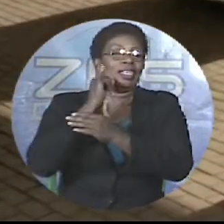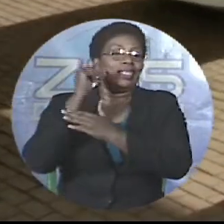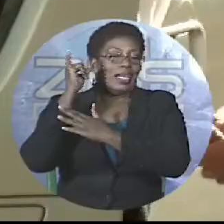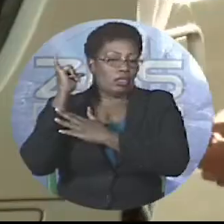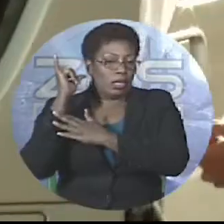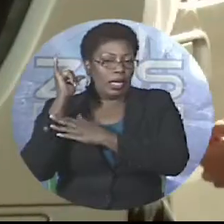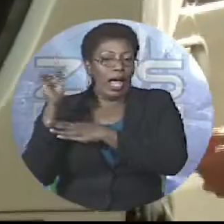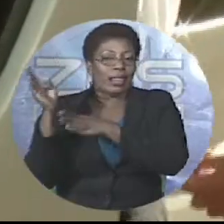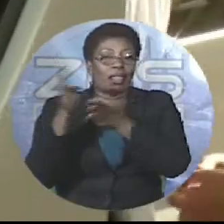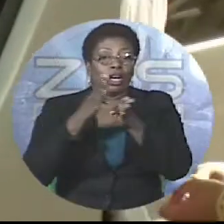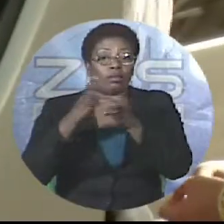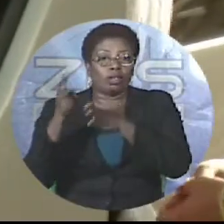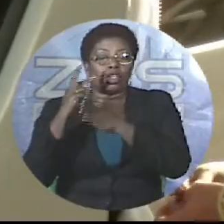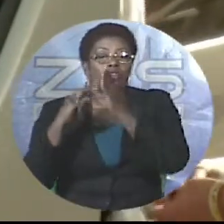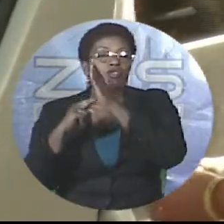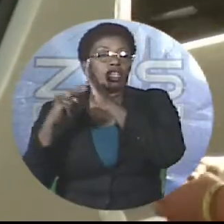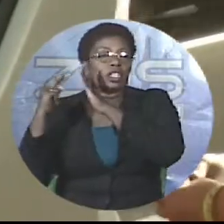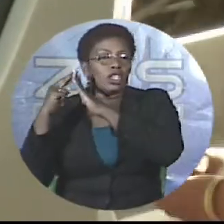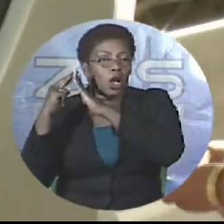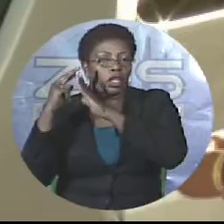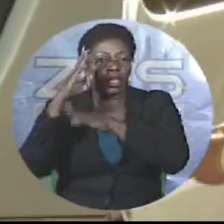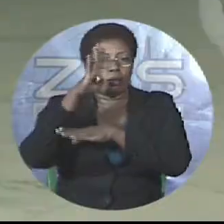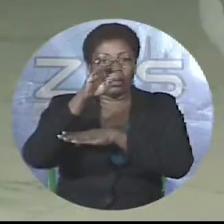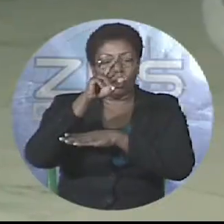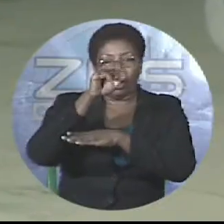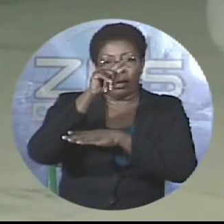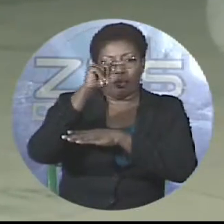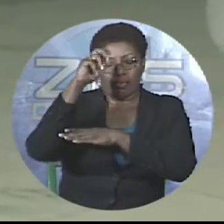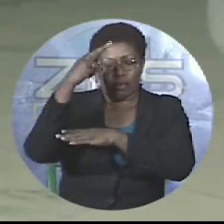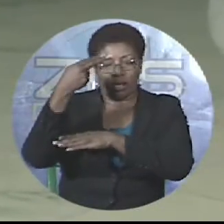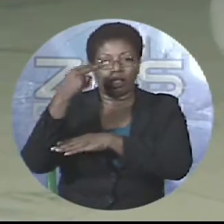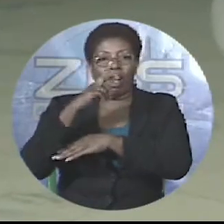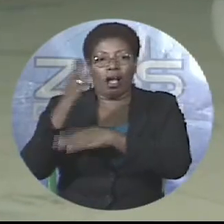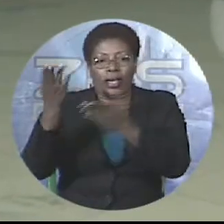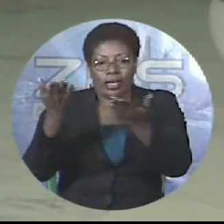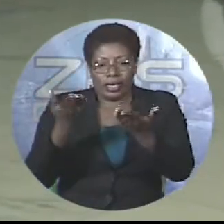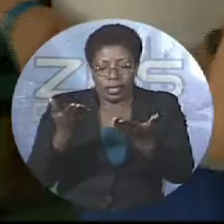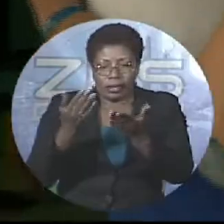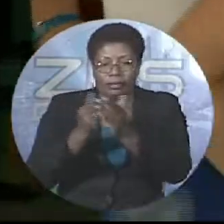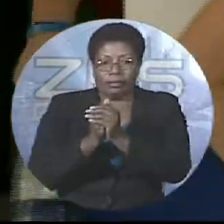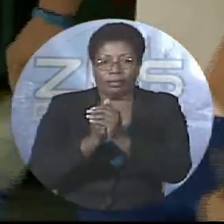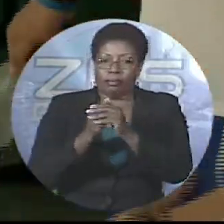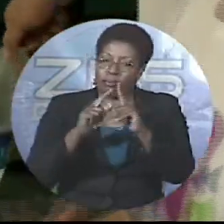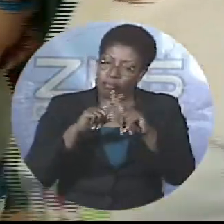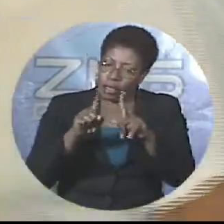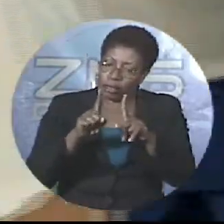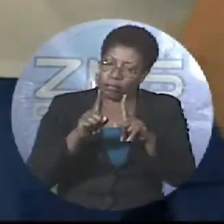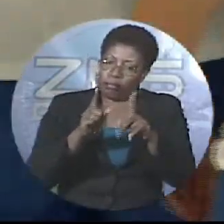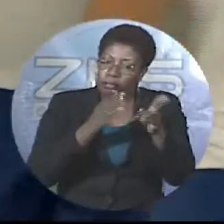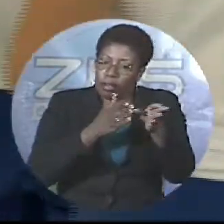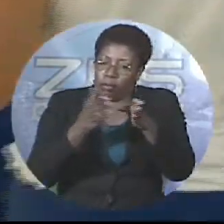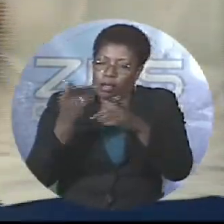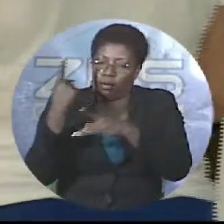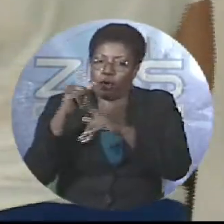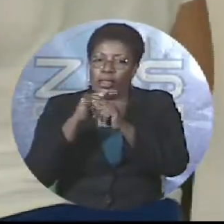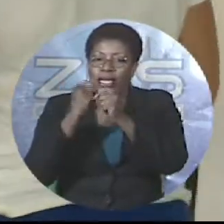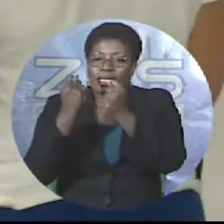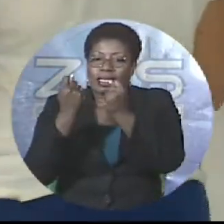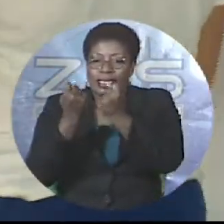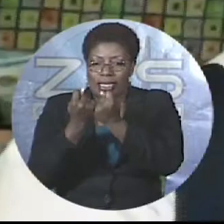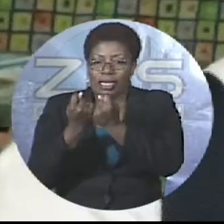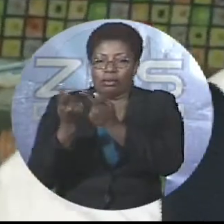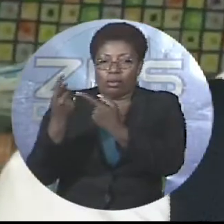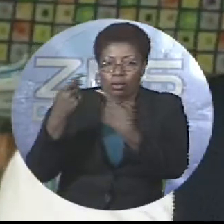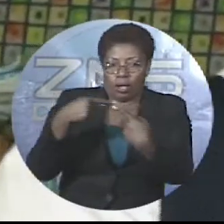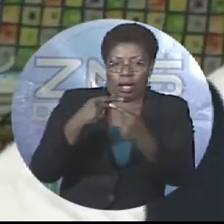Breezes Resort, the British are here. The British are here. No, they are not coming, but they are here preparing for their team